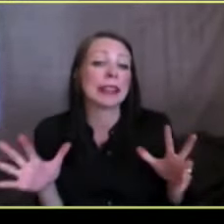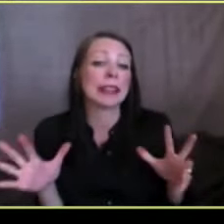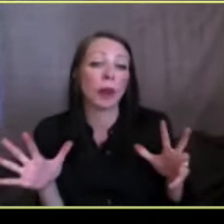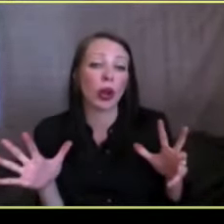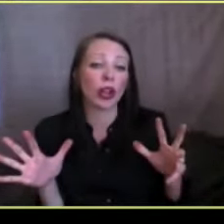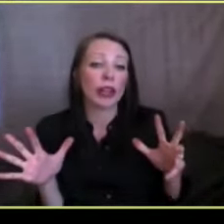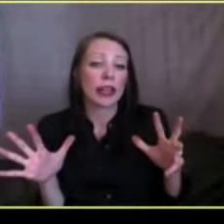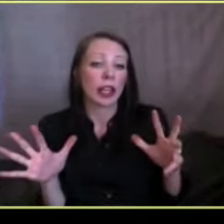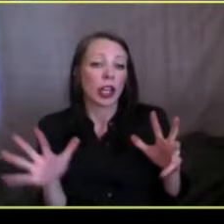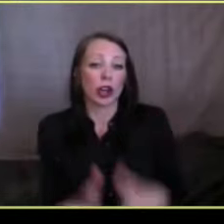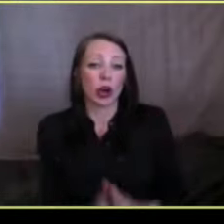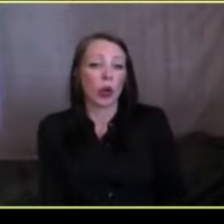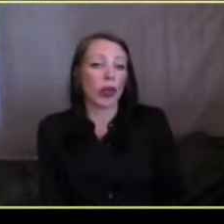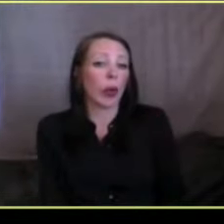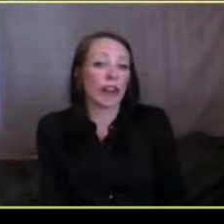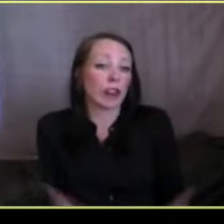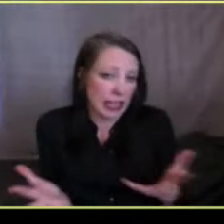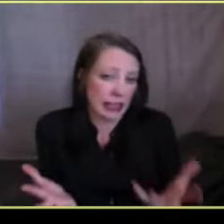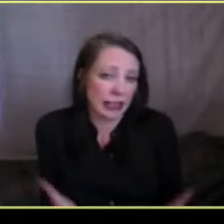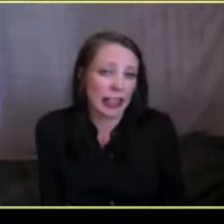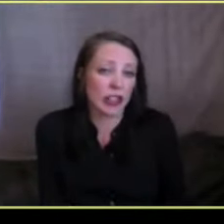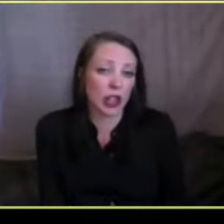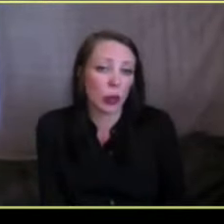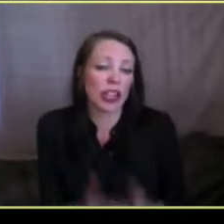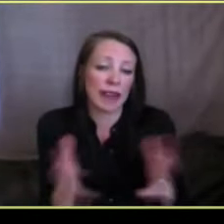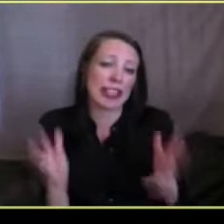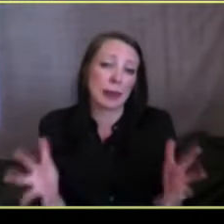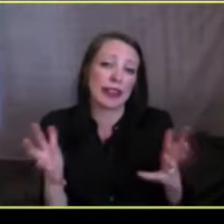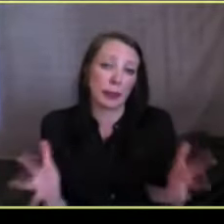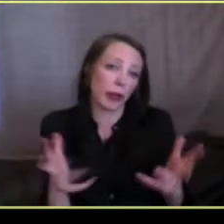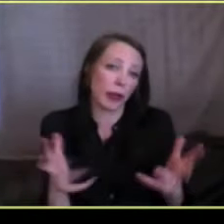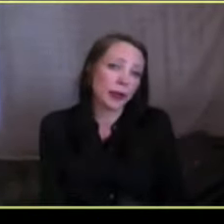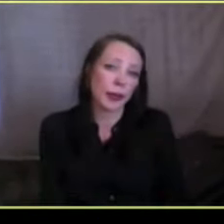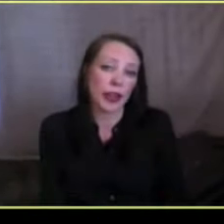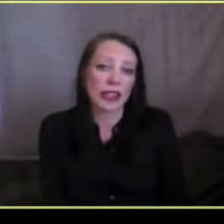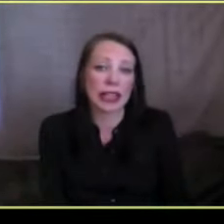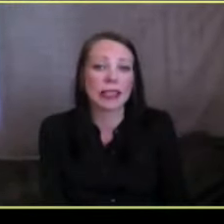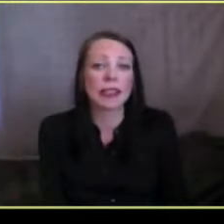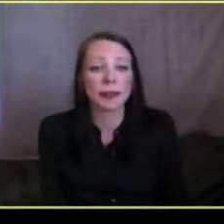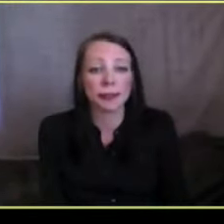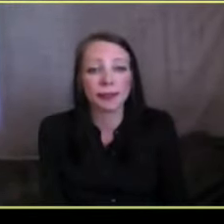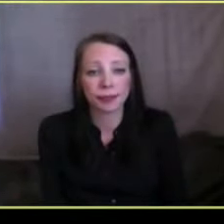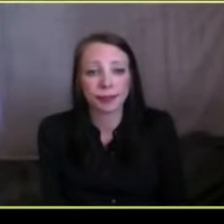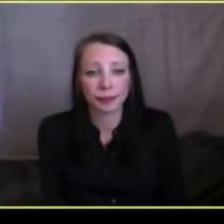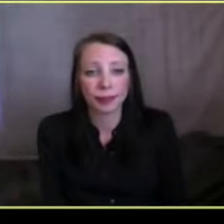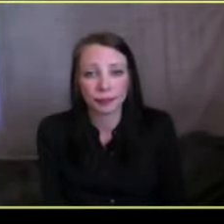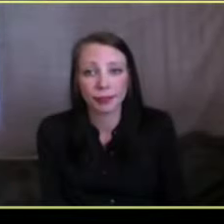really simple, you know, with whatever it is. And so we'd have to keep it simple with our signs.